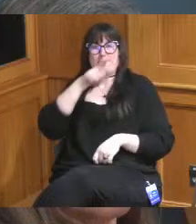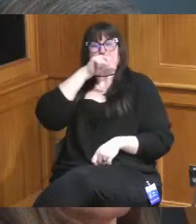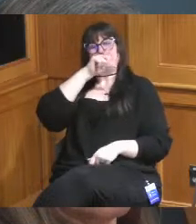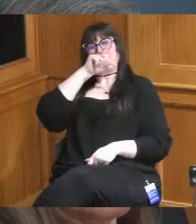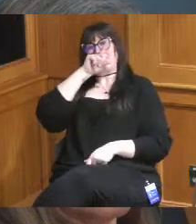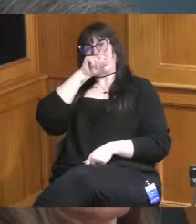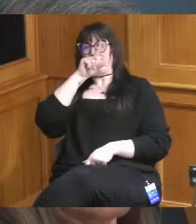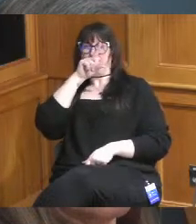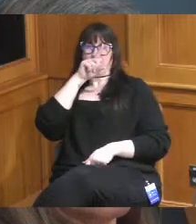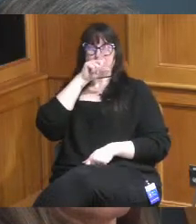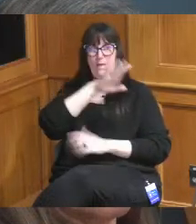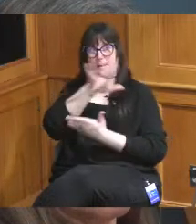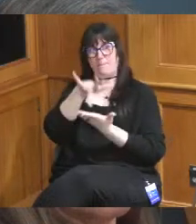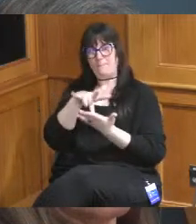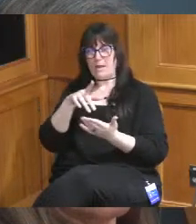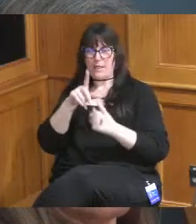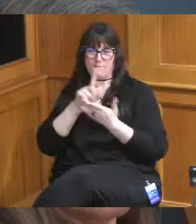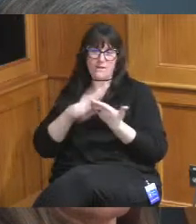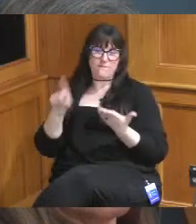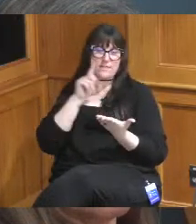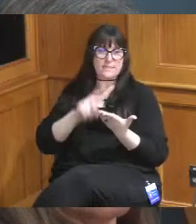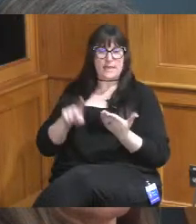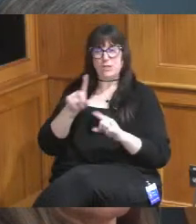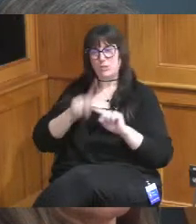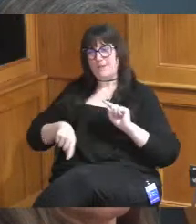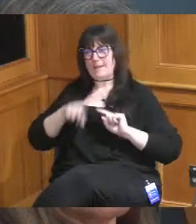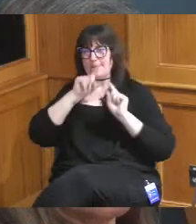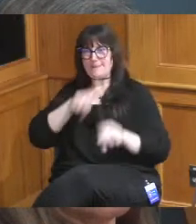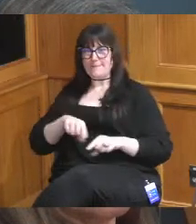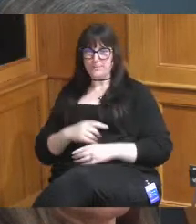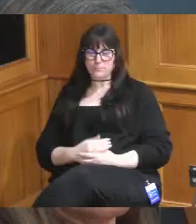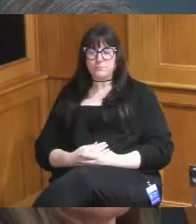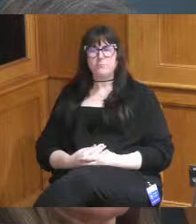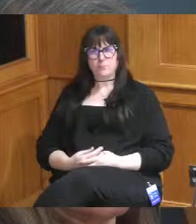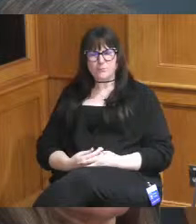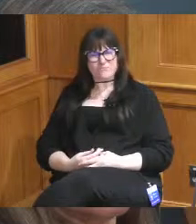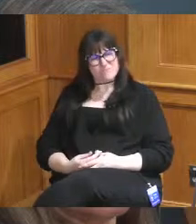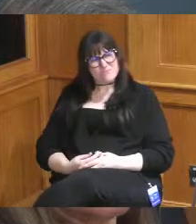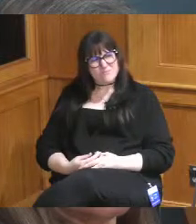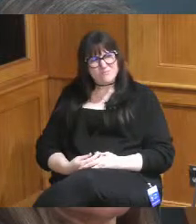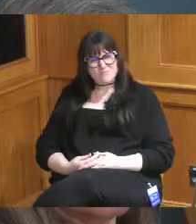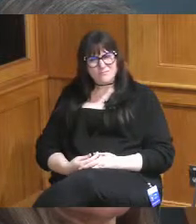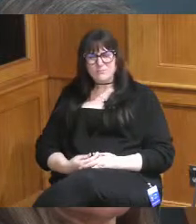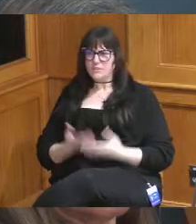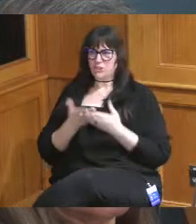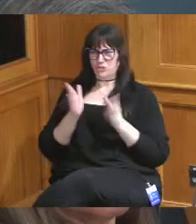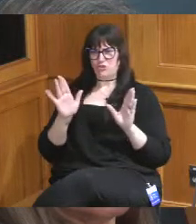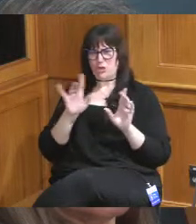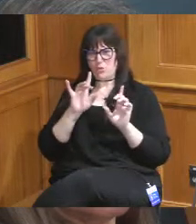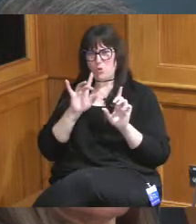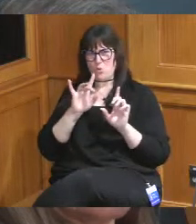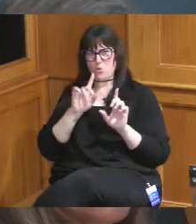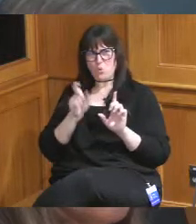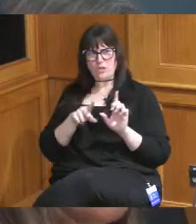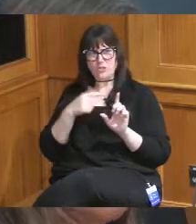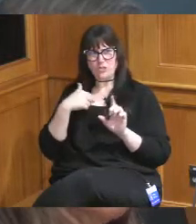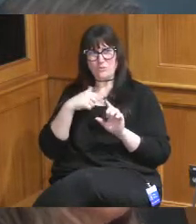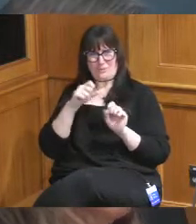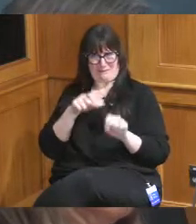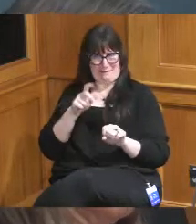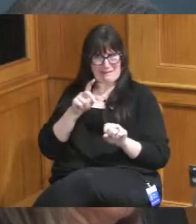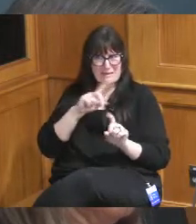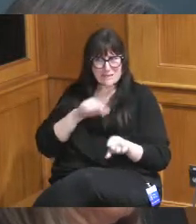we're in the middle of this and we can't really answer that. And I mean, there may be some just general questions they can answer because we've seen it on the